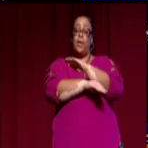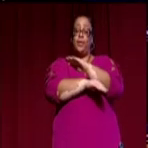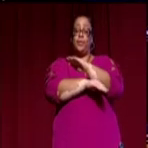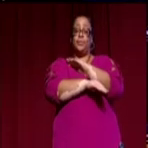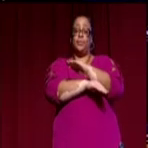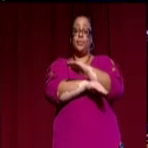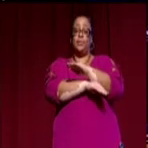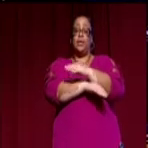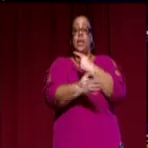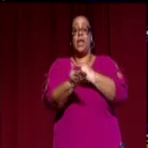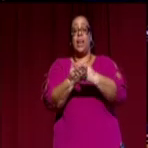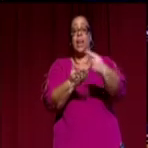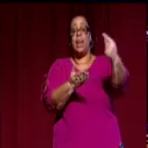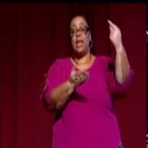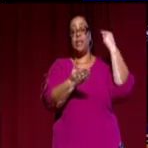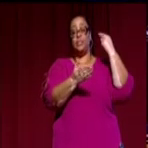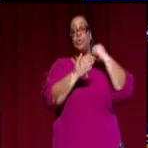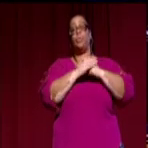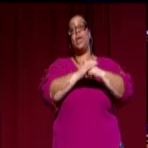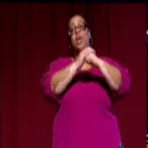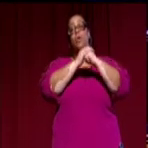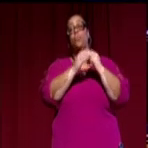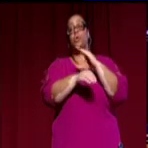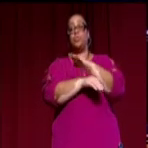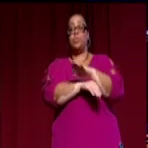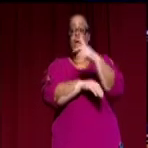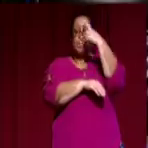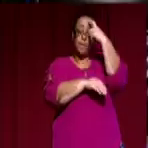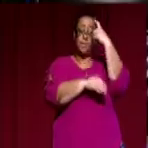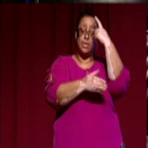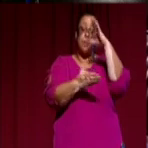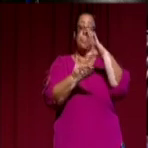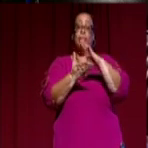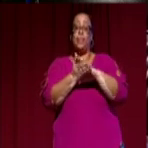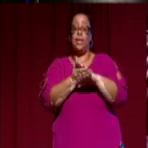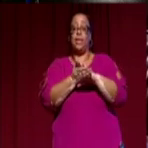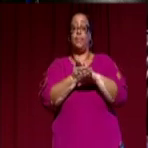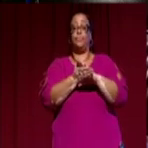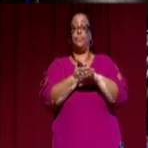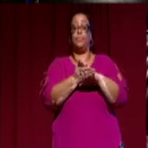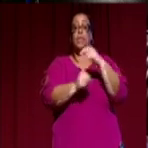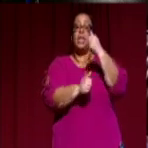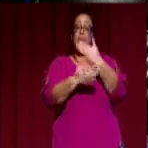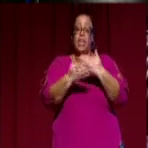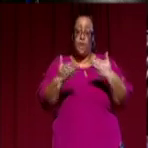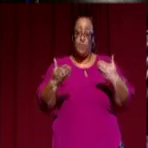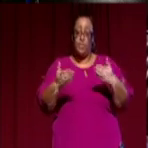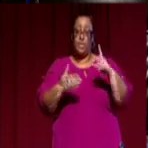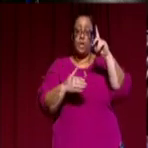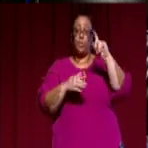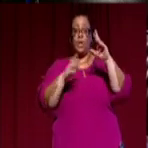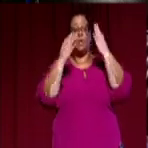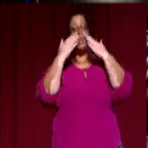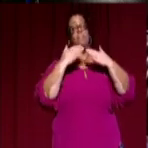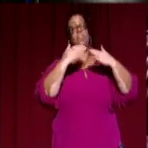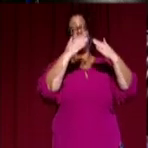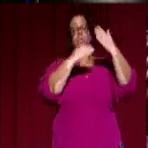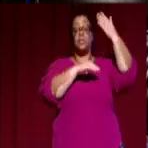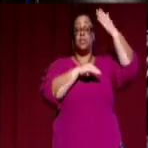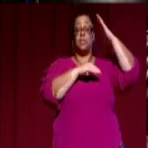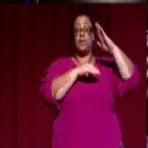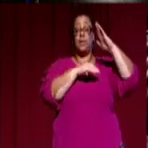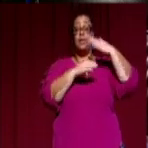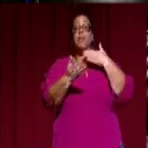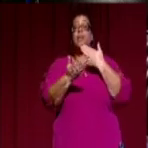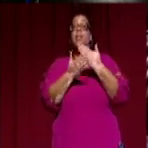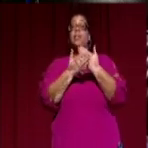And last week we had a worship night because I believe that in everything we ought to give thanks to God, in the